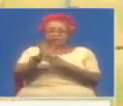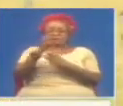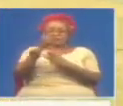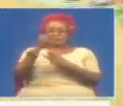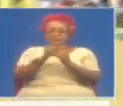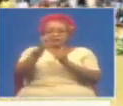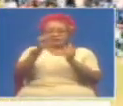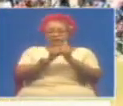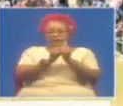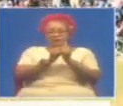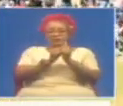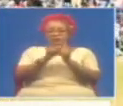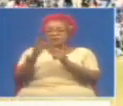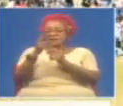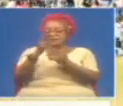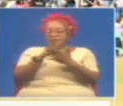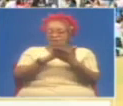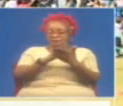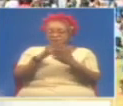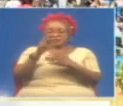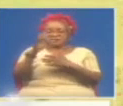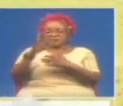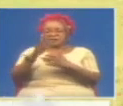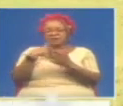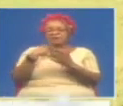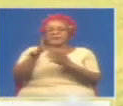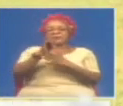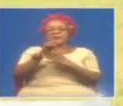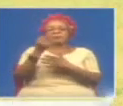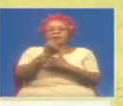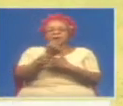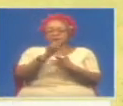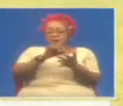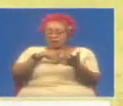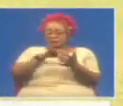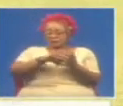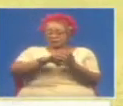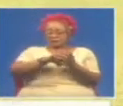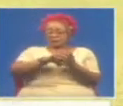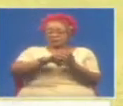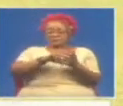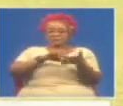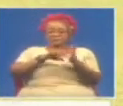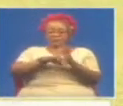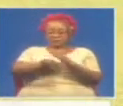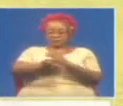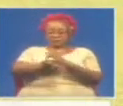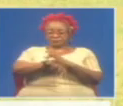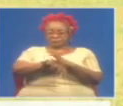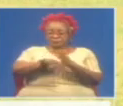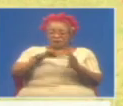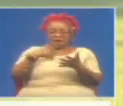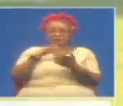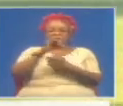16-10. In the second half, KCB snatched the lead temporarily as captain Curtis Thilako powered his way over the try line. The momentum